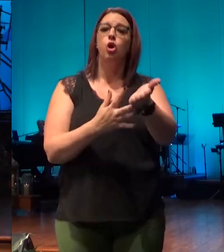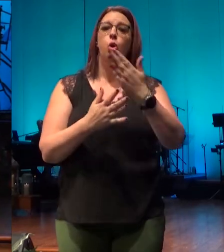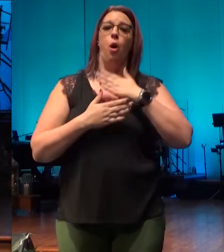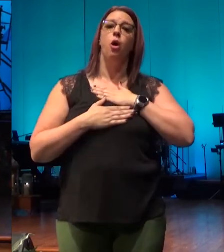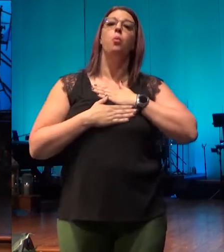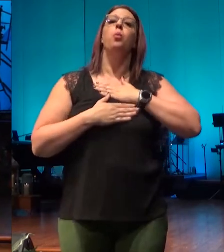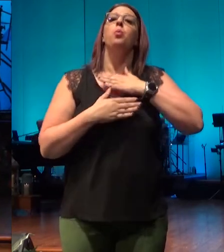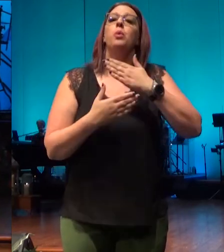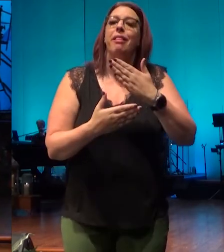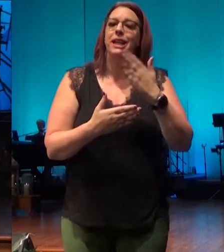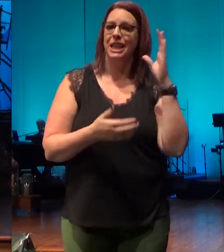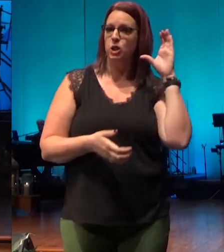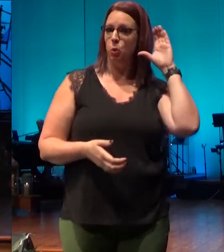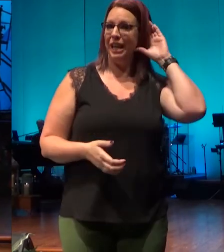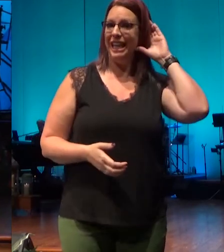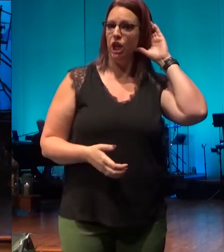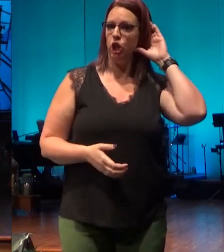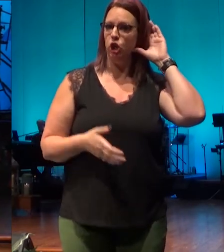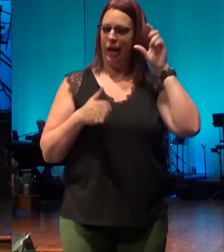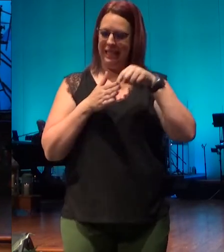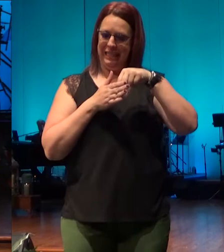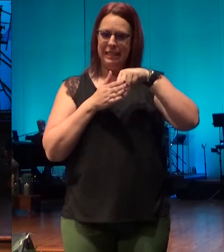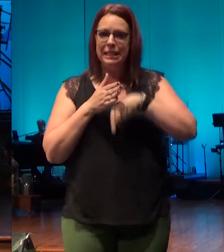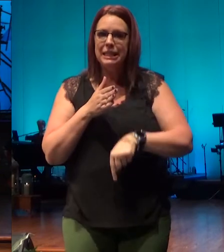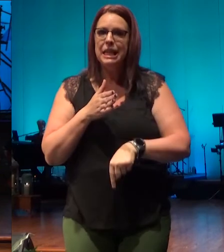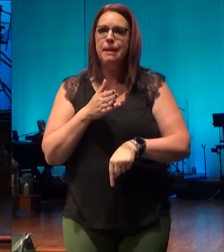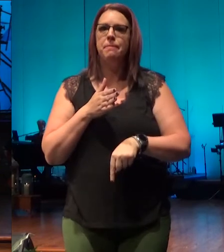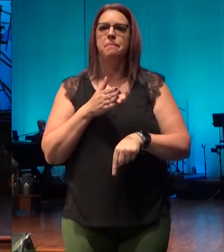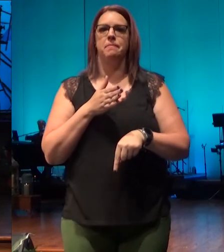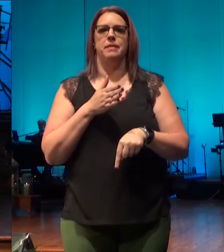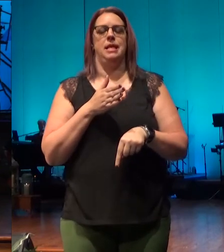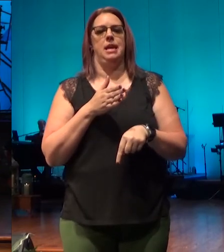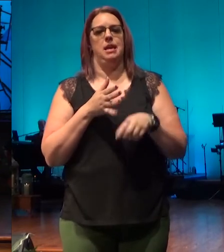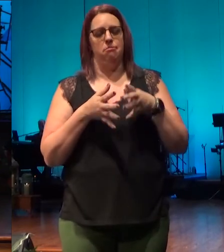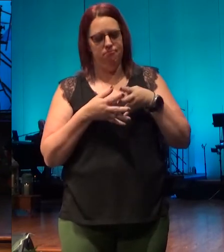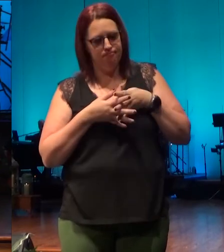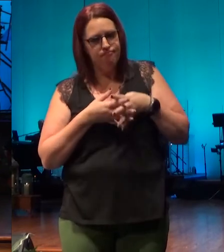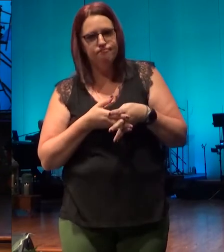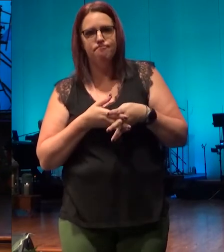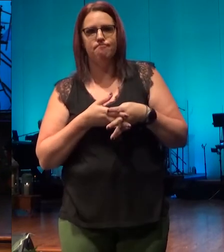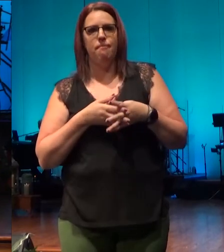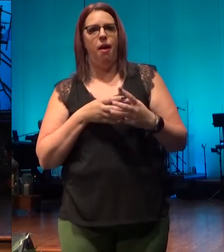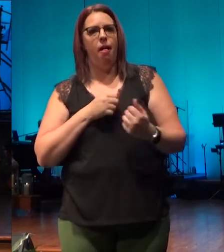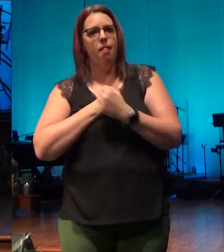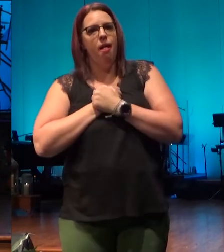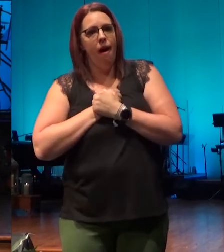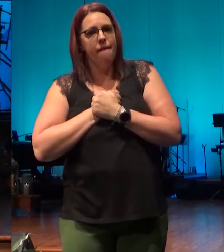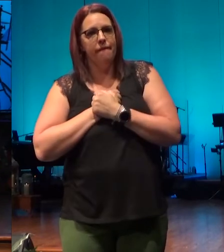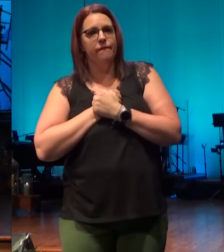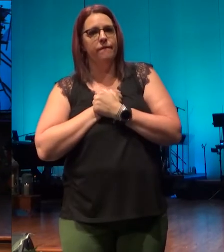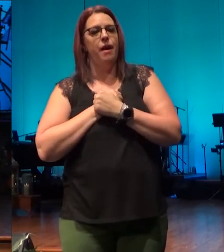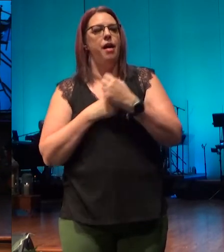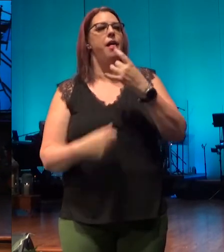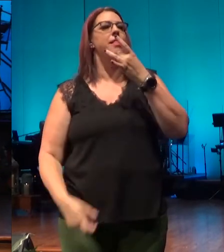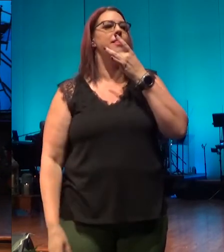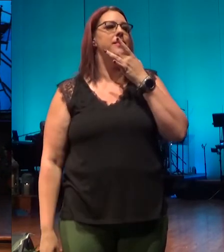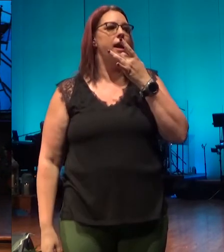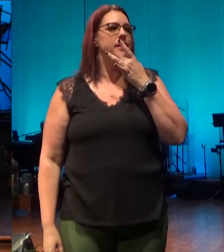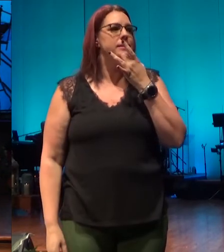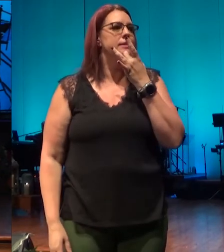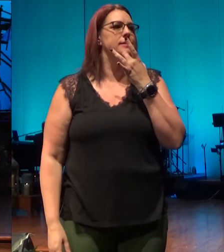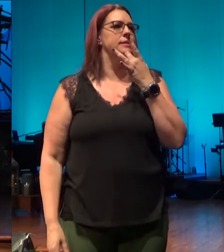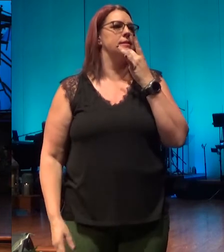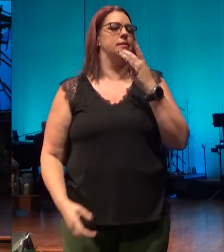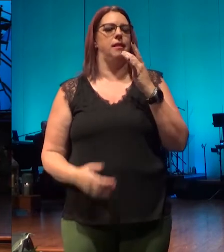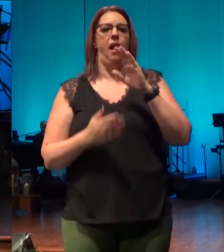to hear deeply and profoundly the love, the light,